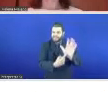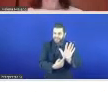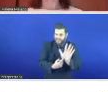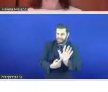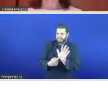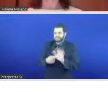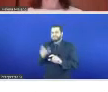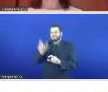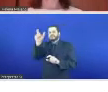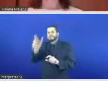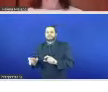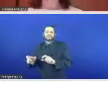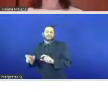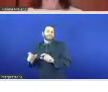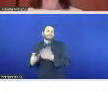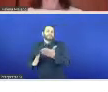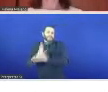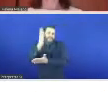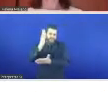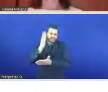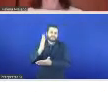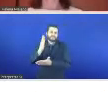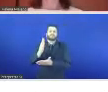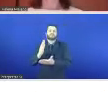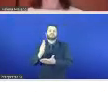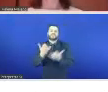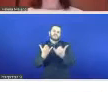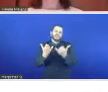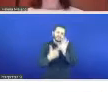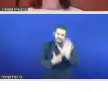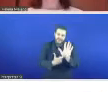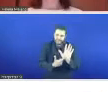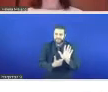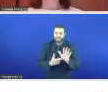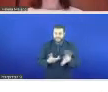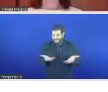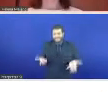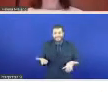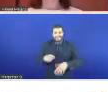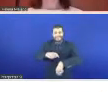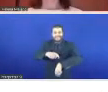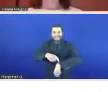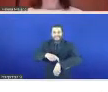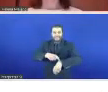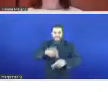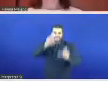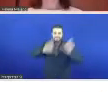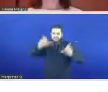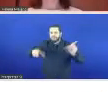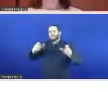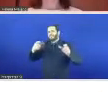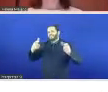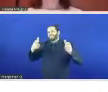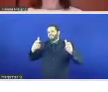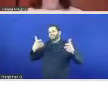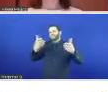which has been carefully recorded. So with that, I'd just like to really thank our speakers for their reflections